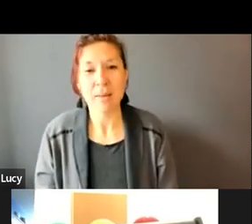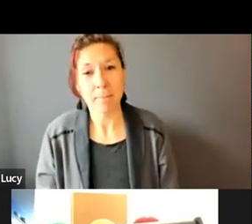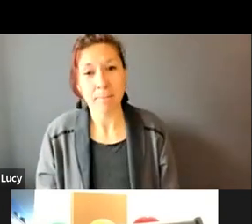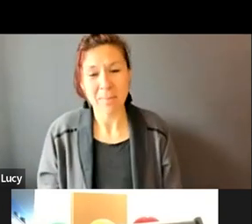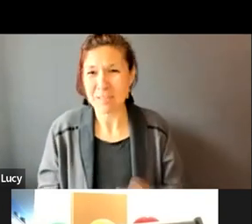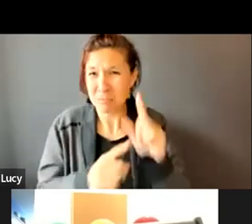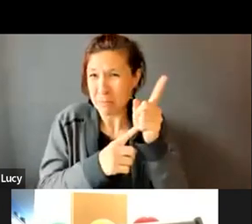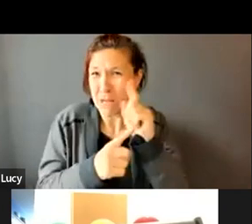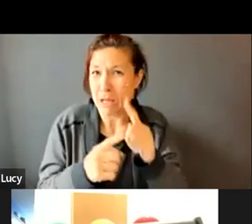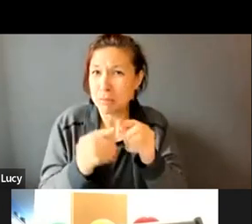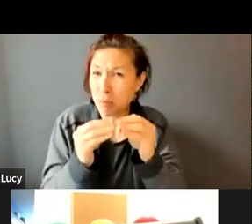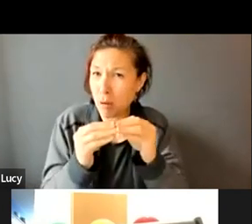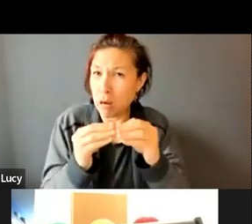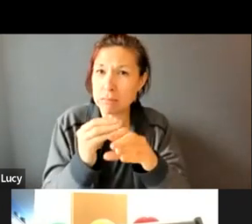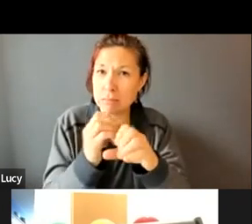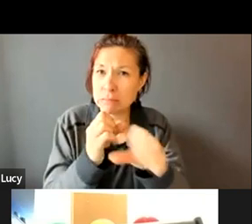um